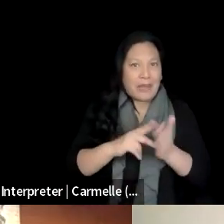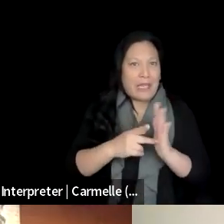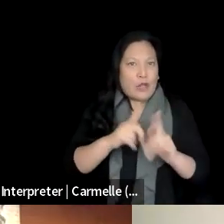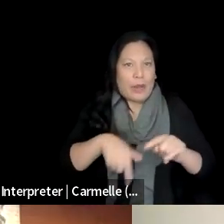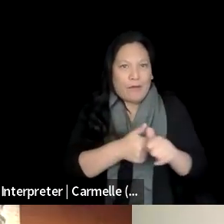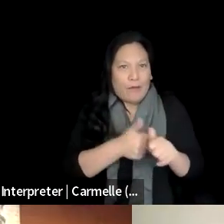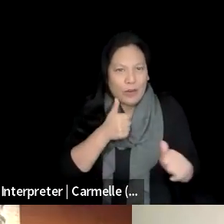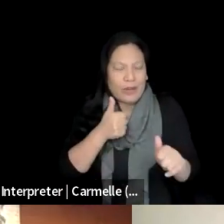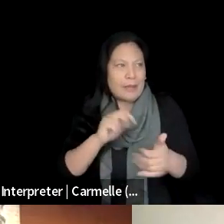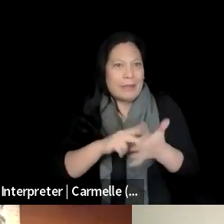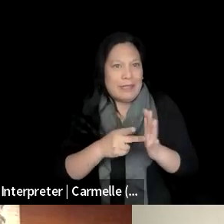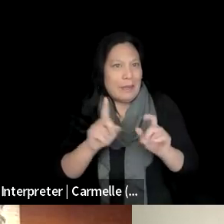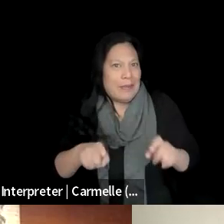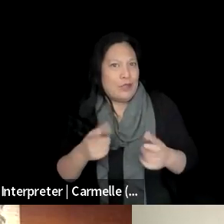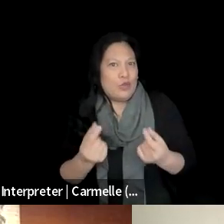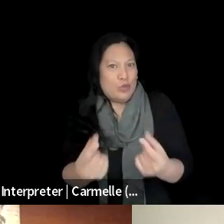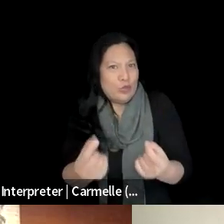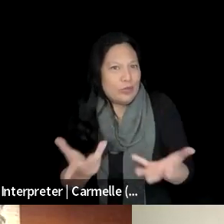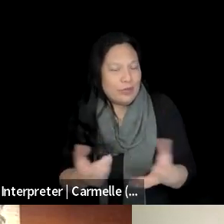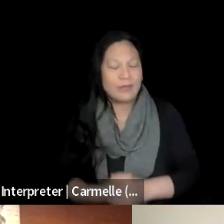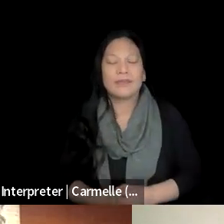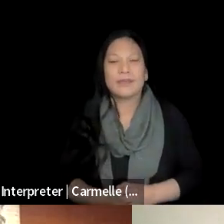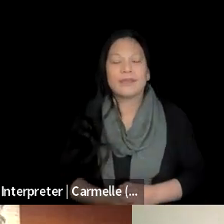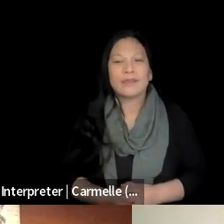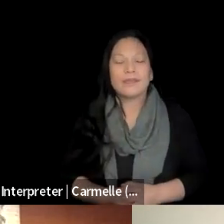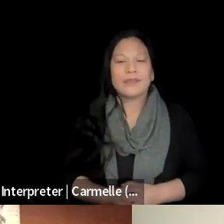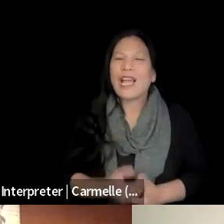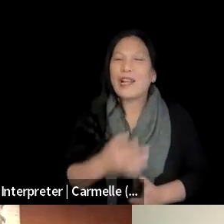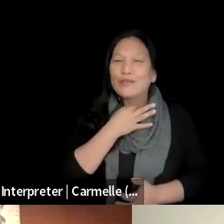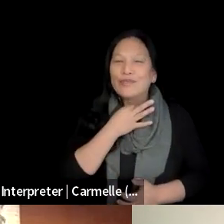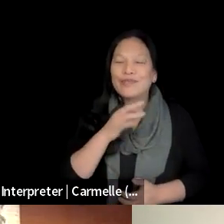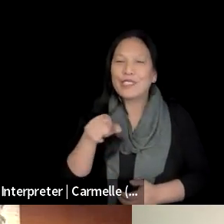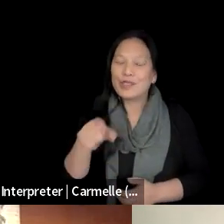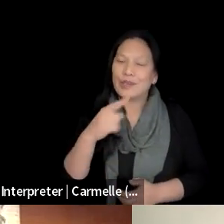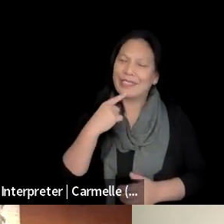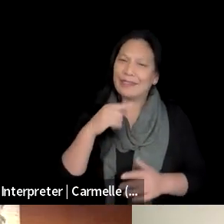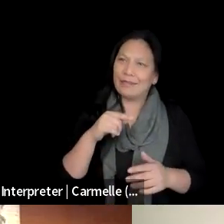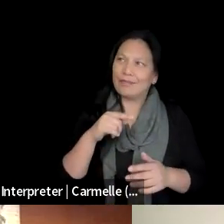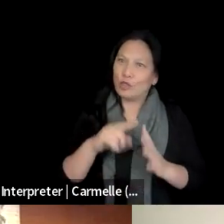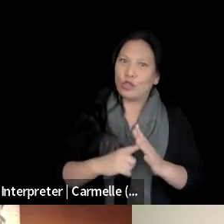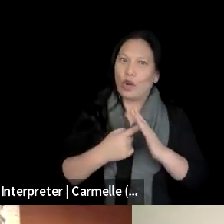And then I'm super curious about this going into tech. Yeah, like